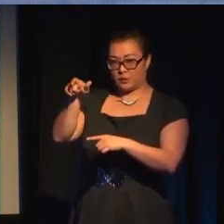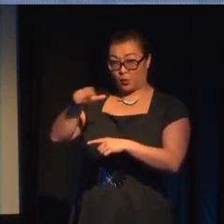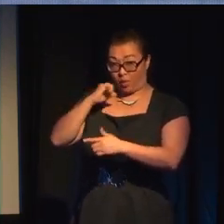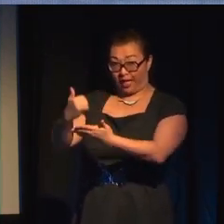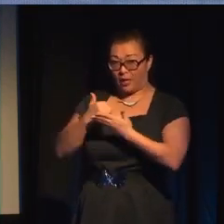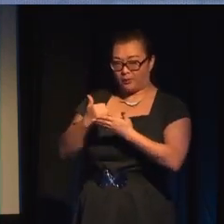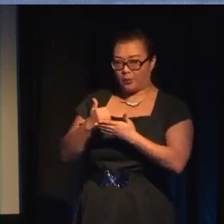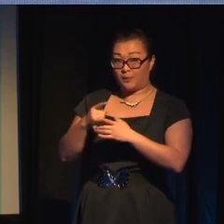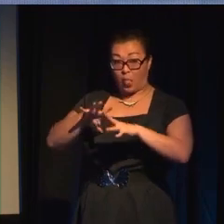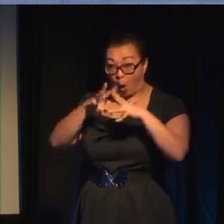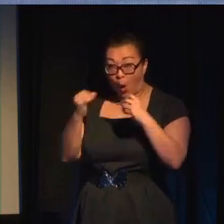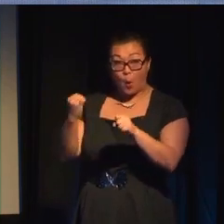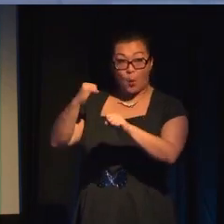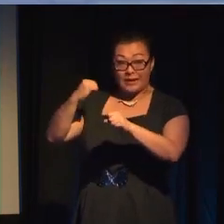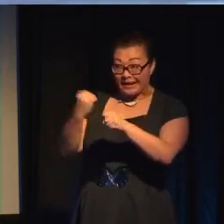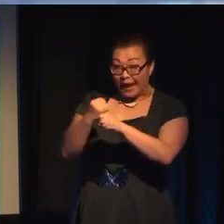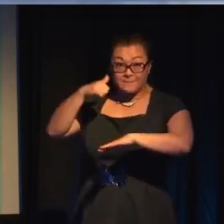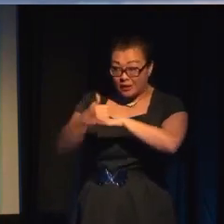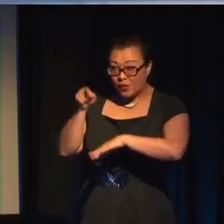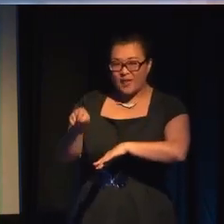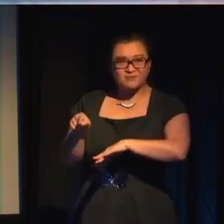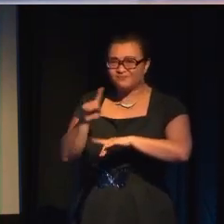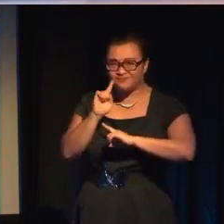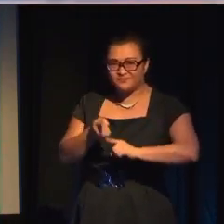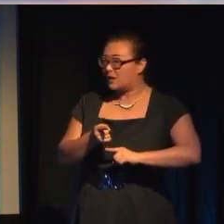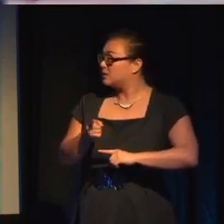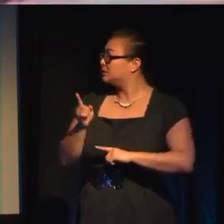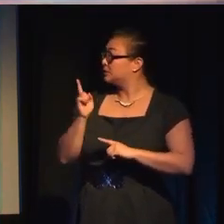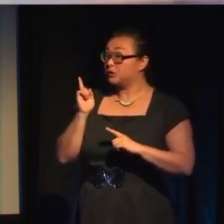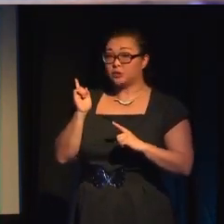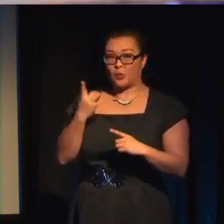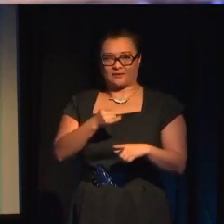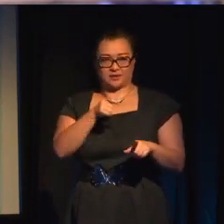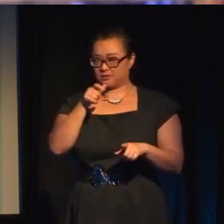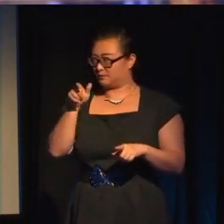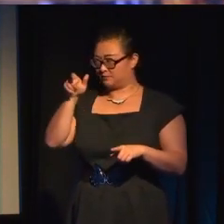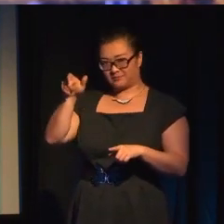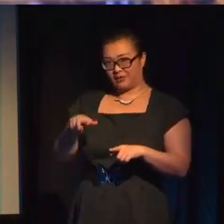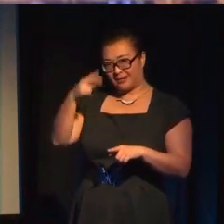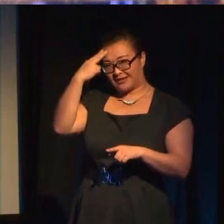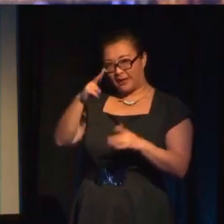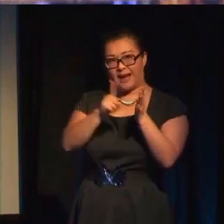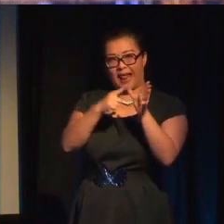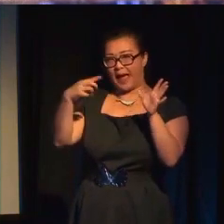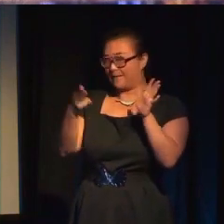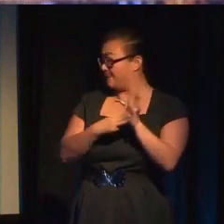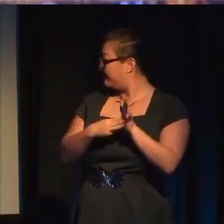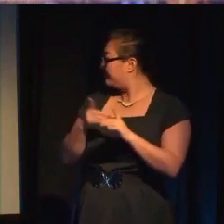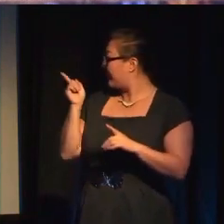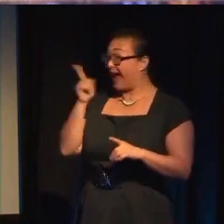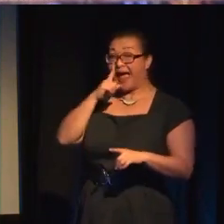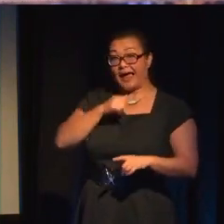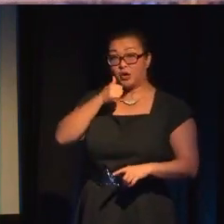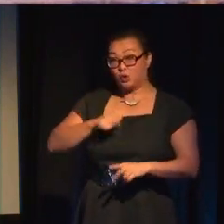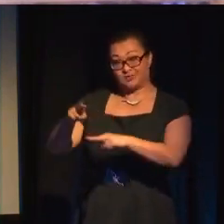little skit, what we have is this fellow Lamb who is able to use this lift, and he can go